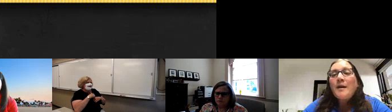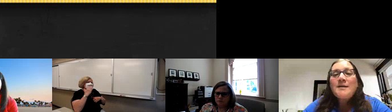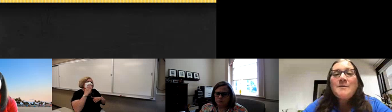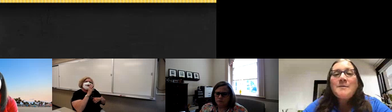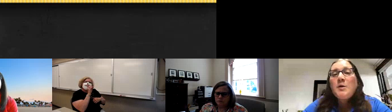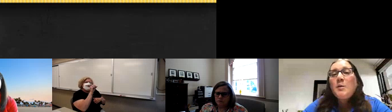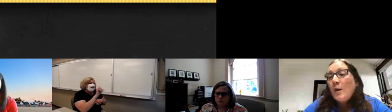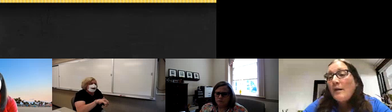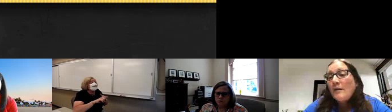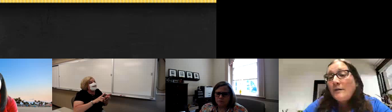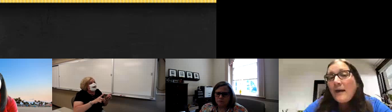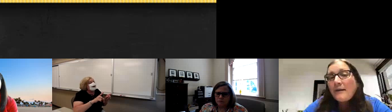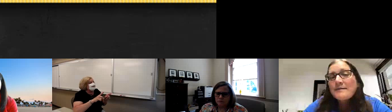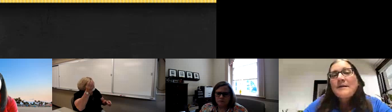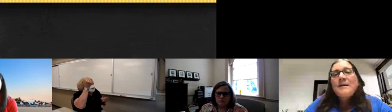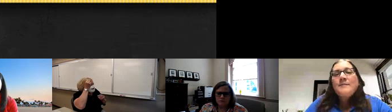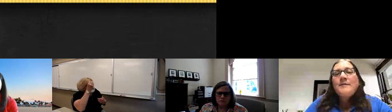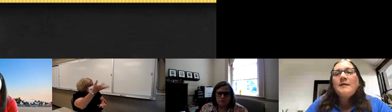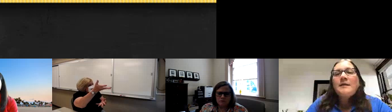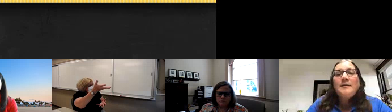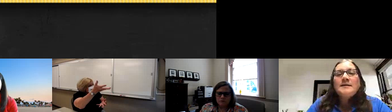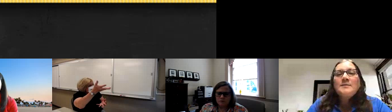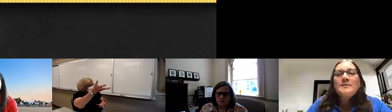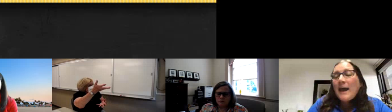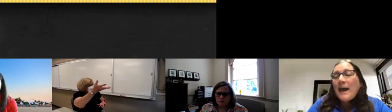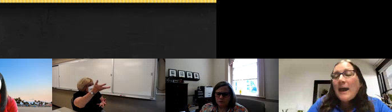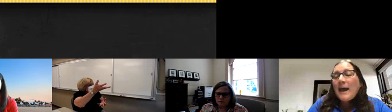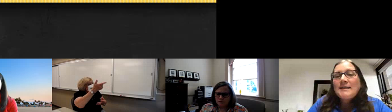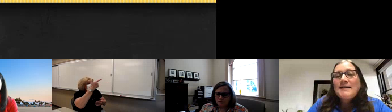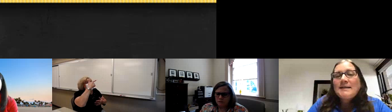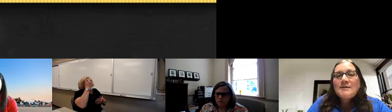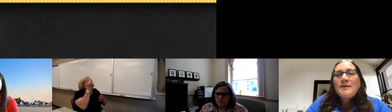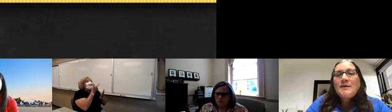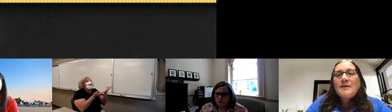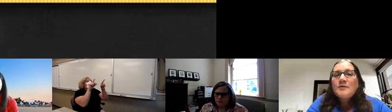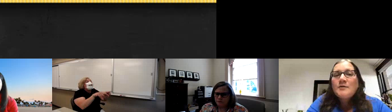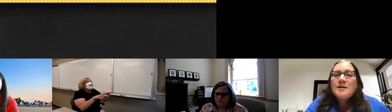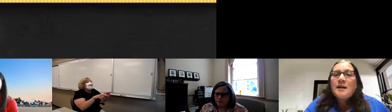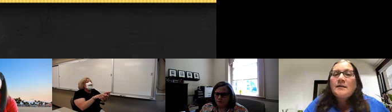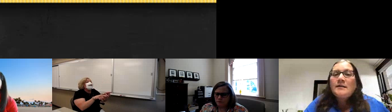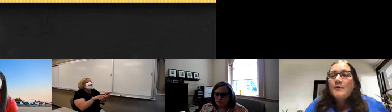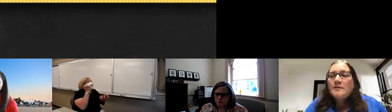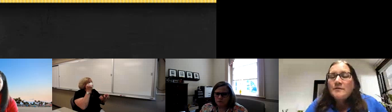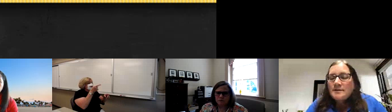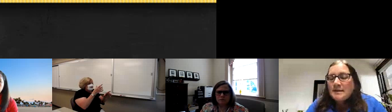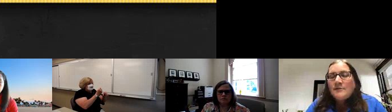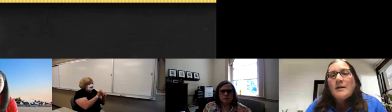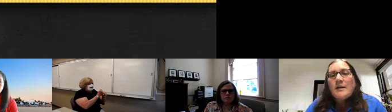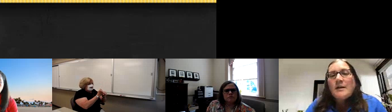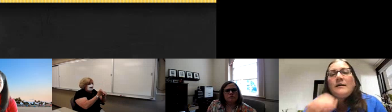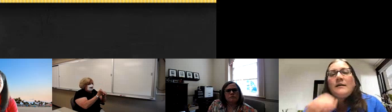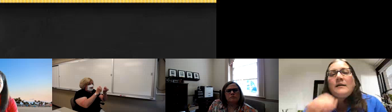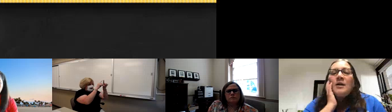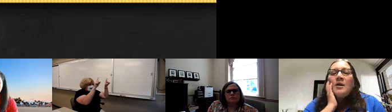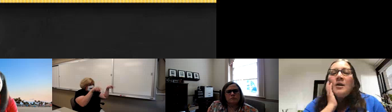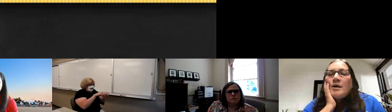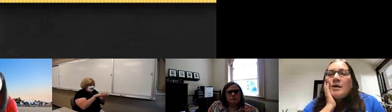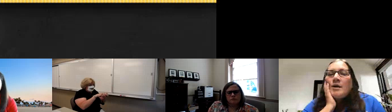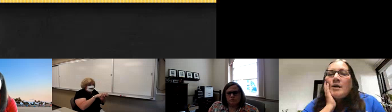but I wanted to make you aware of that, because what happens is you get a screenshot like what you're seeing right